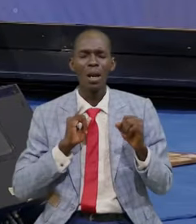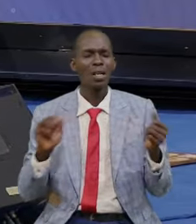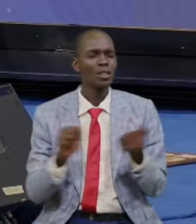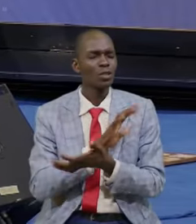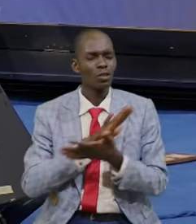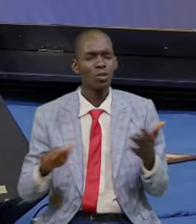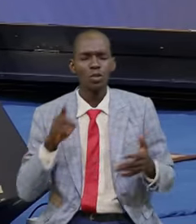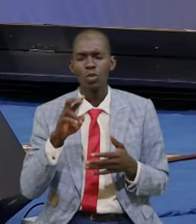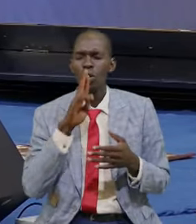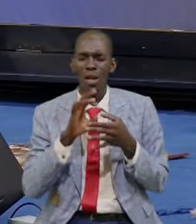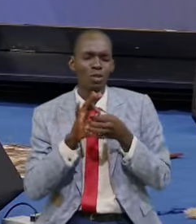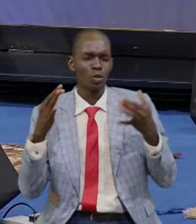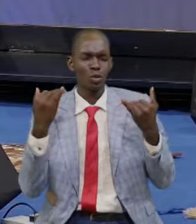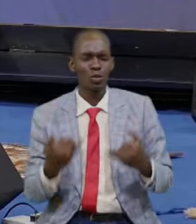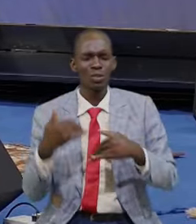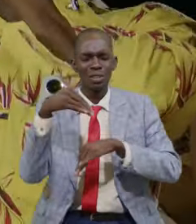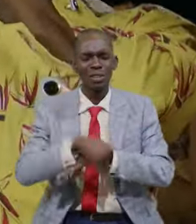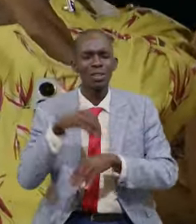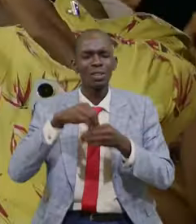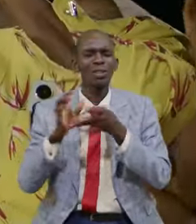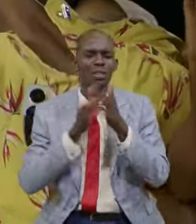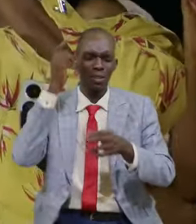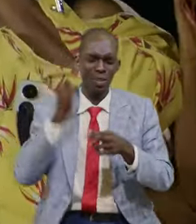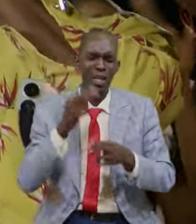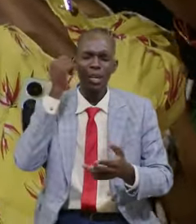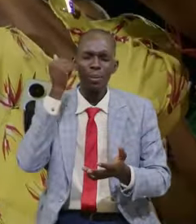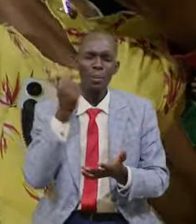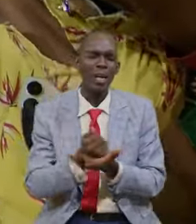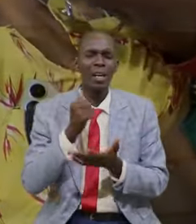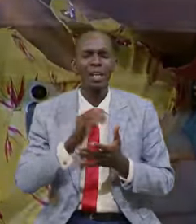You're loose tonight in Jesus' name.